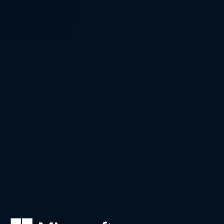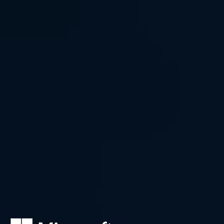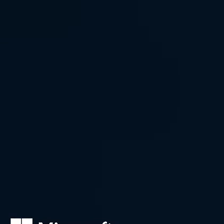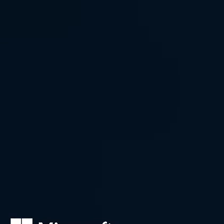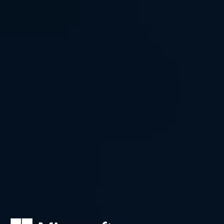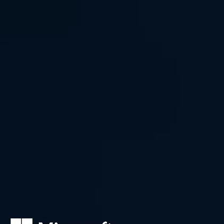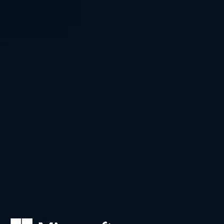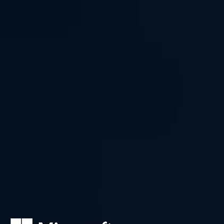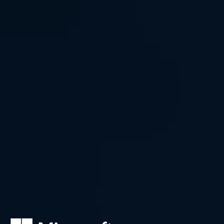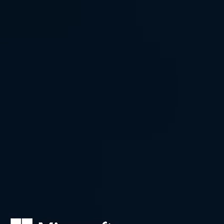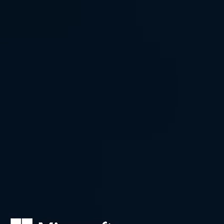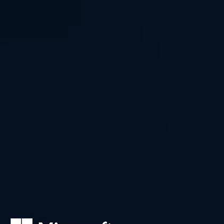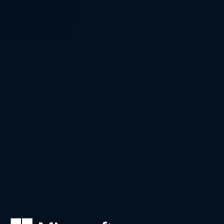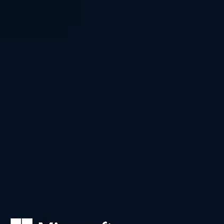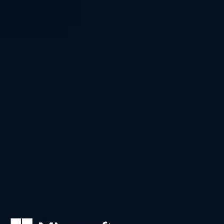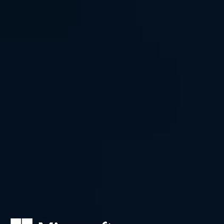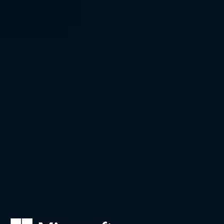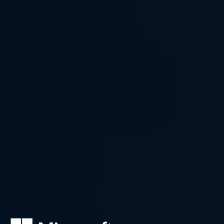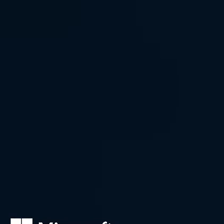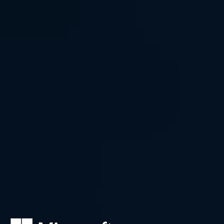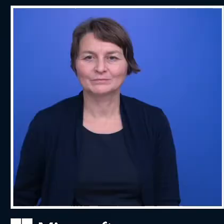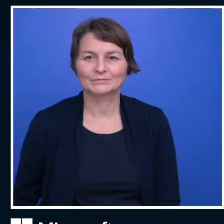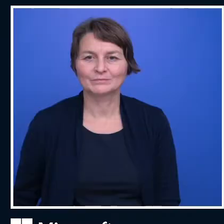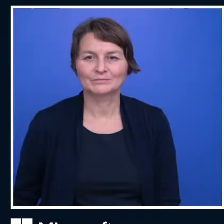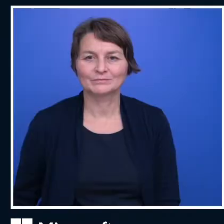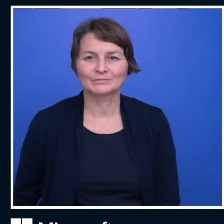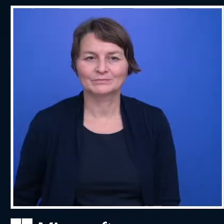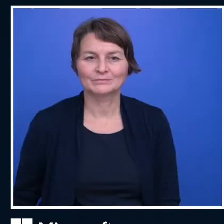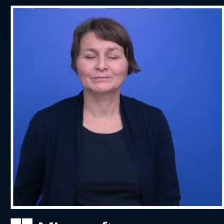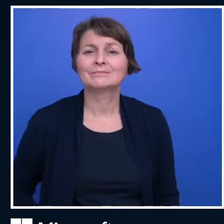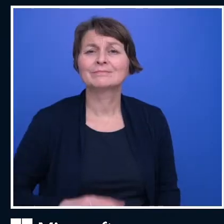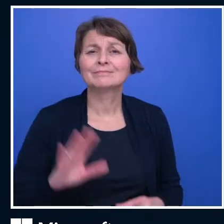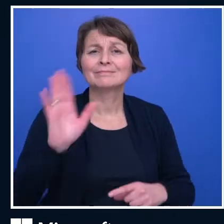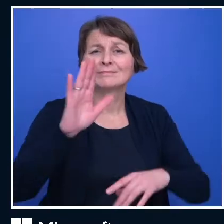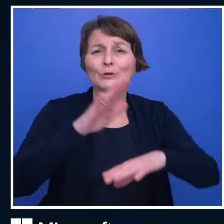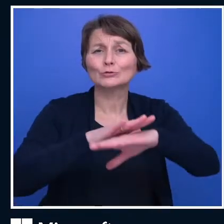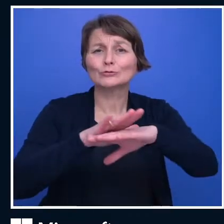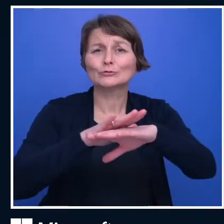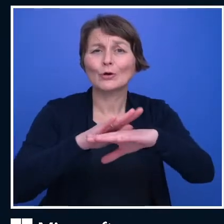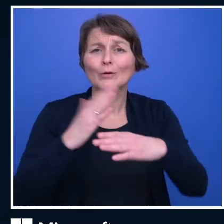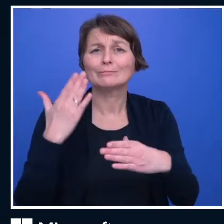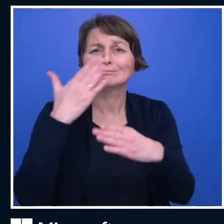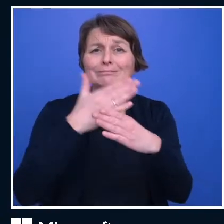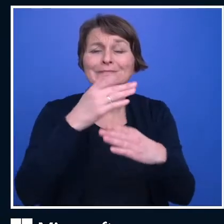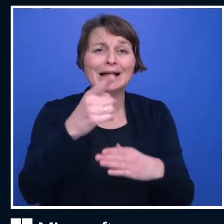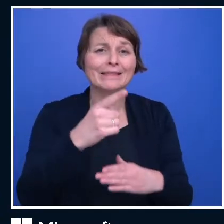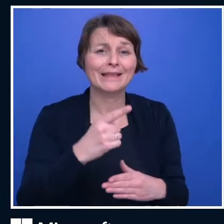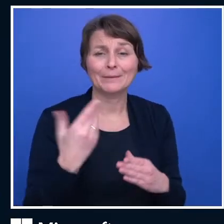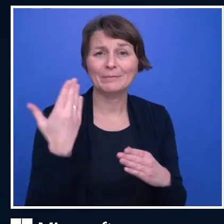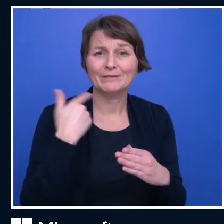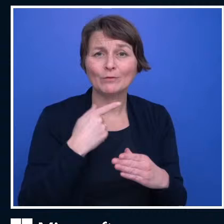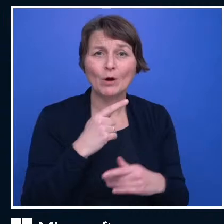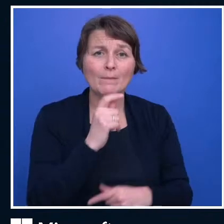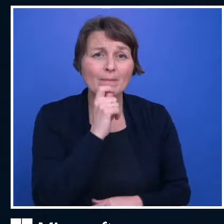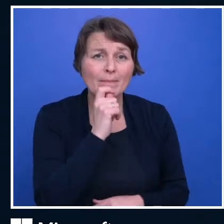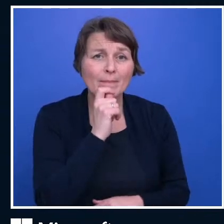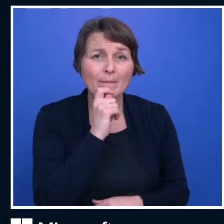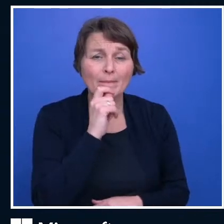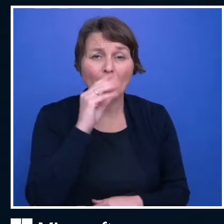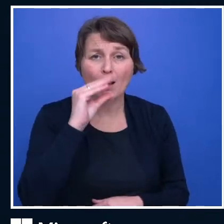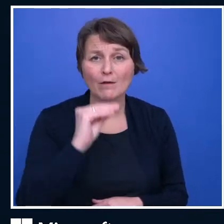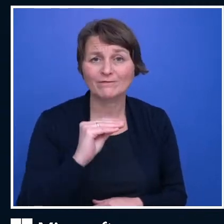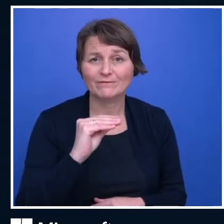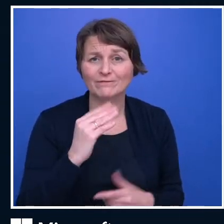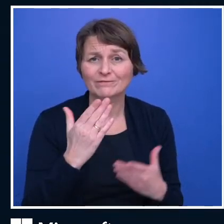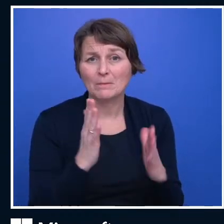Hi, Raghav. Sorry to interrupt. I think you just muted. Could you just double check and unmute for us